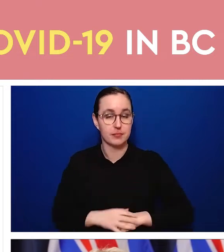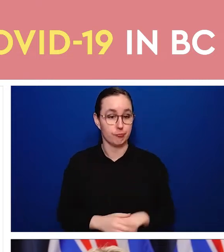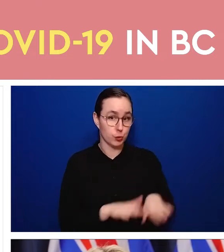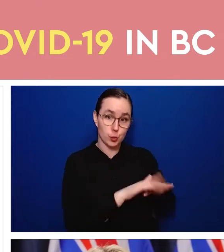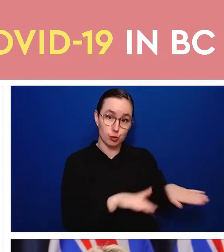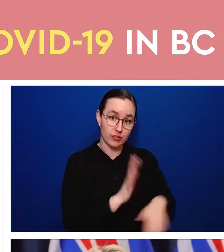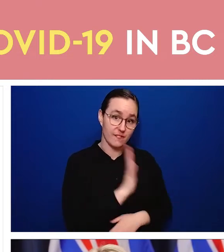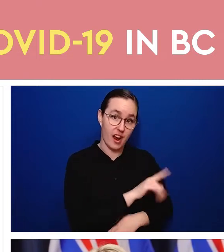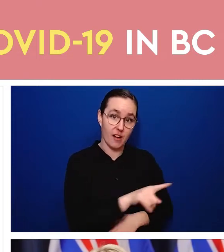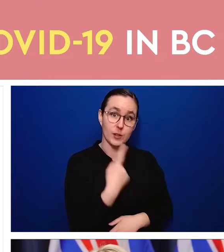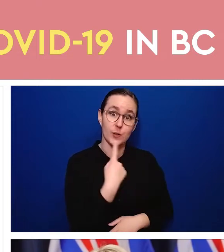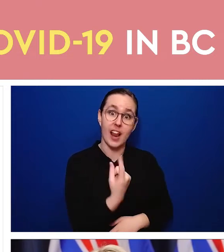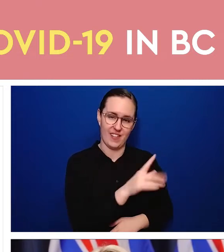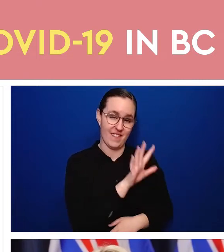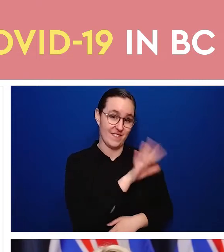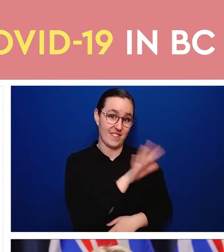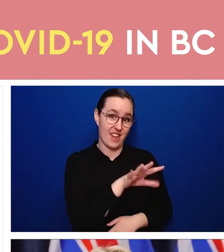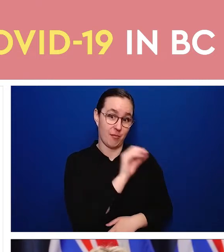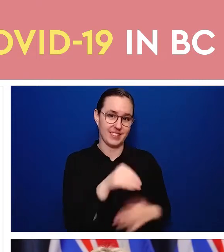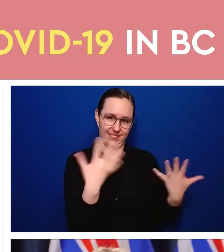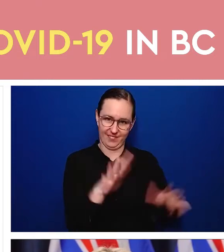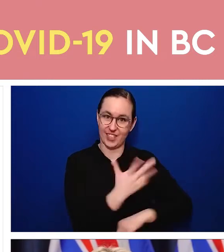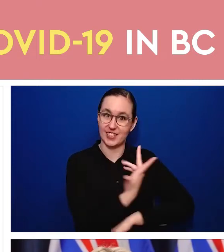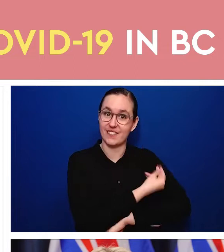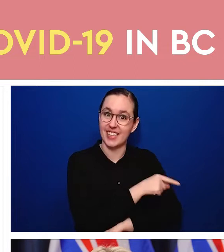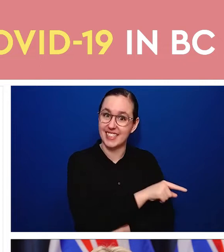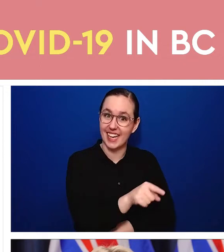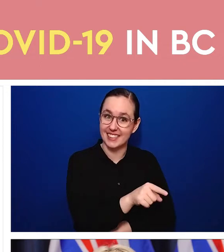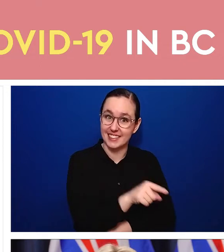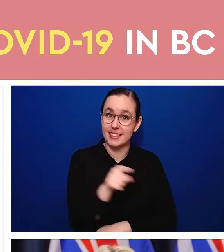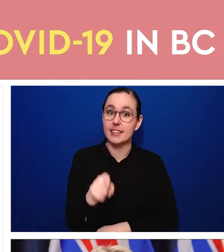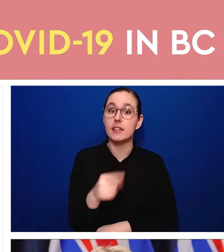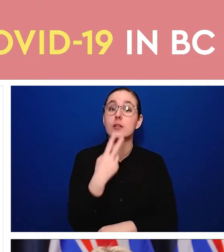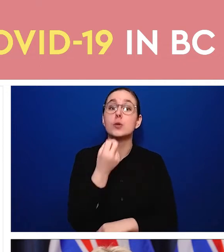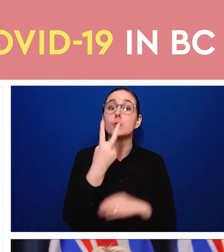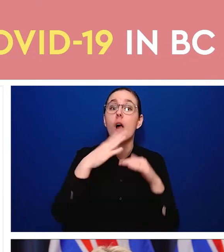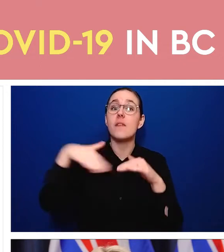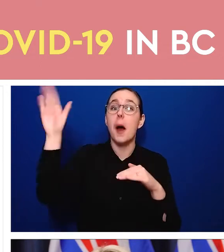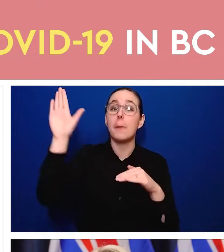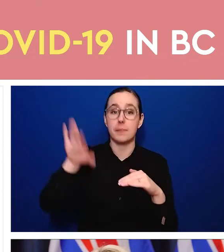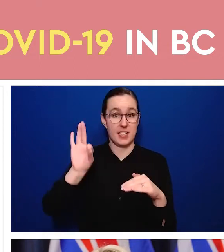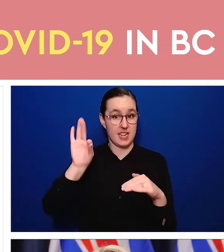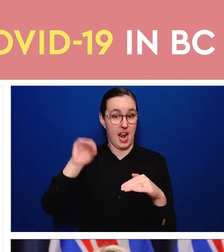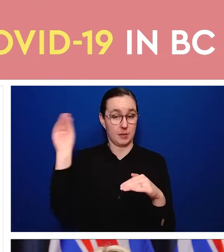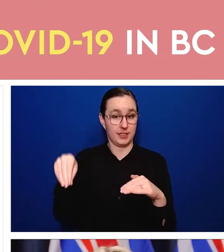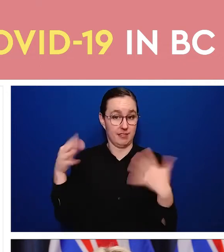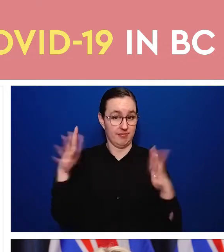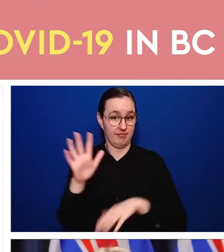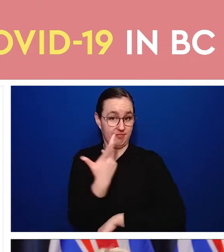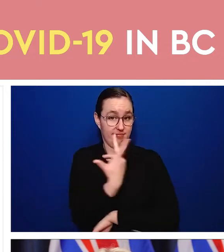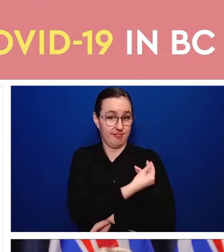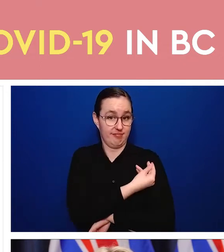Over 90% of British Columbians 12 and over have received their first dose of vaccine, 2 doses of vaccine, and